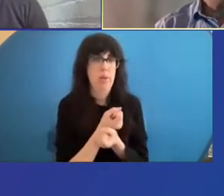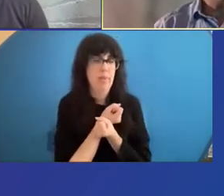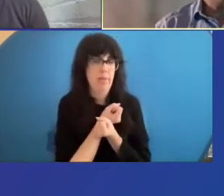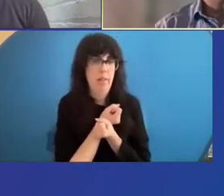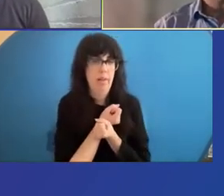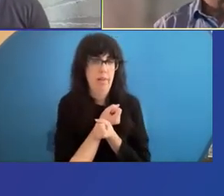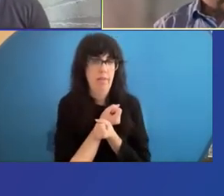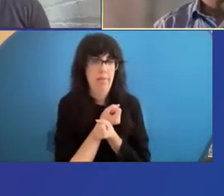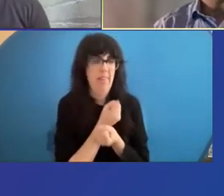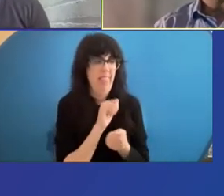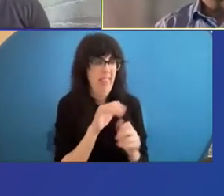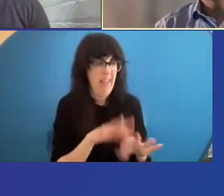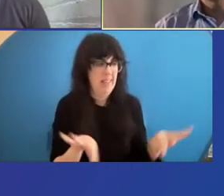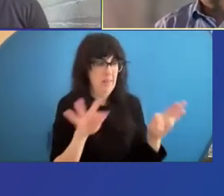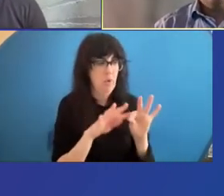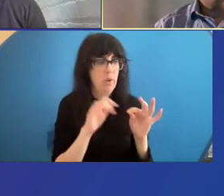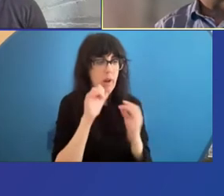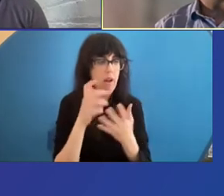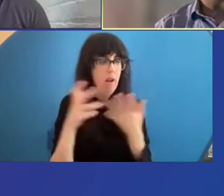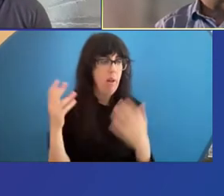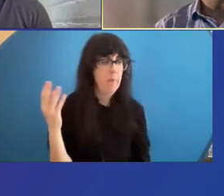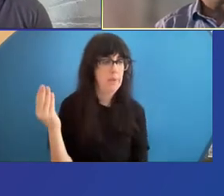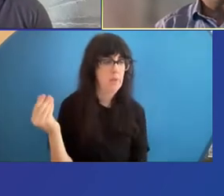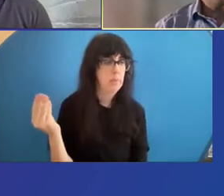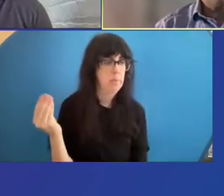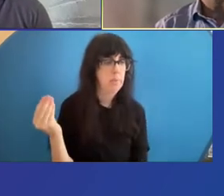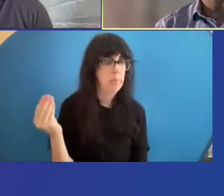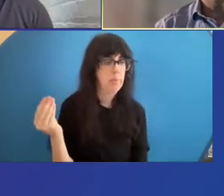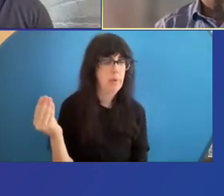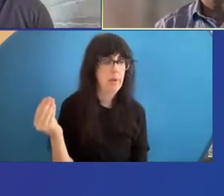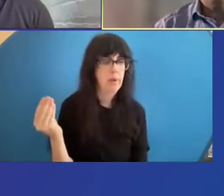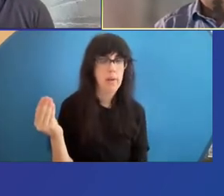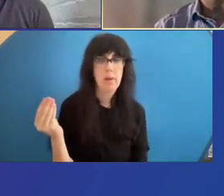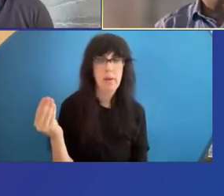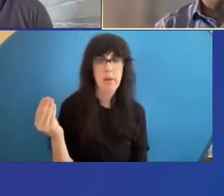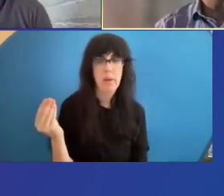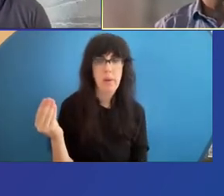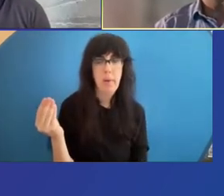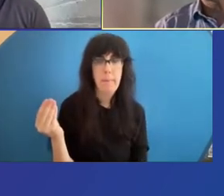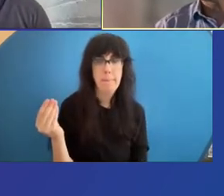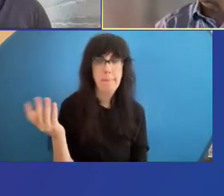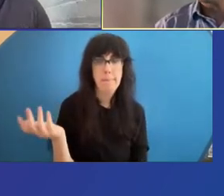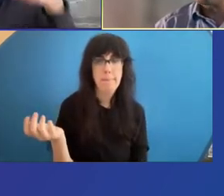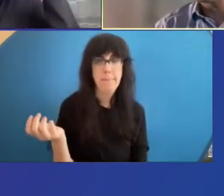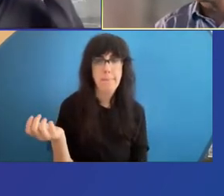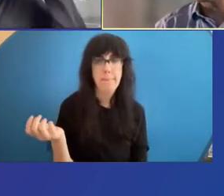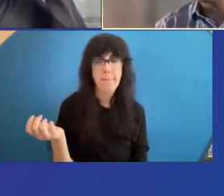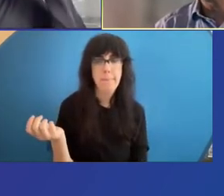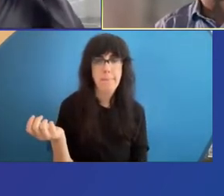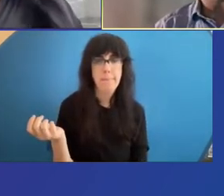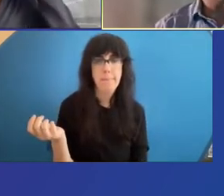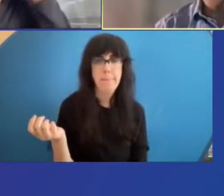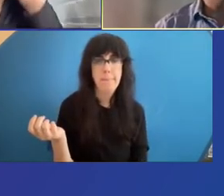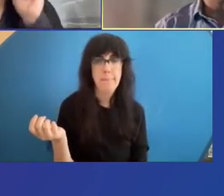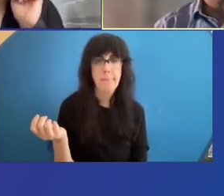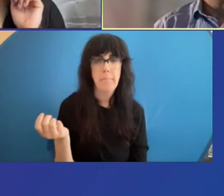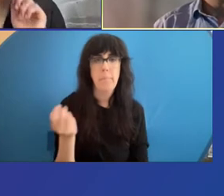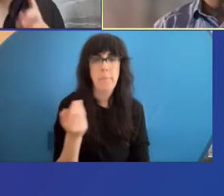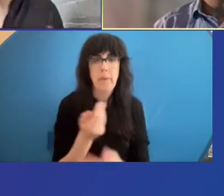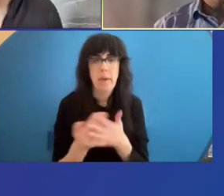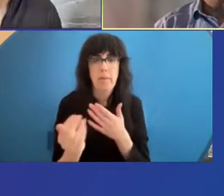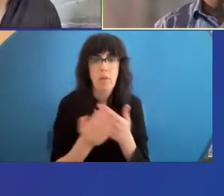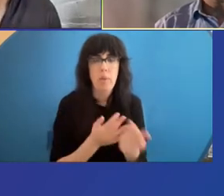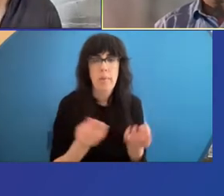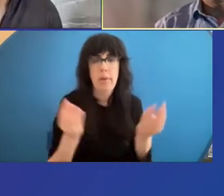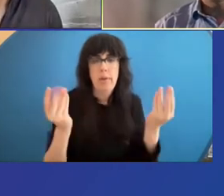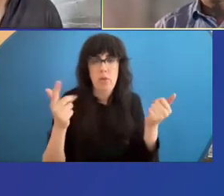money we make. No one's after you pass from this world, no one, how you, like, however much money